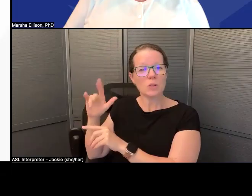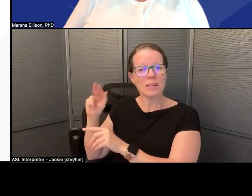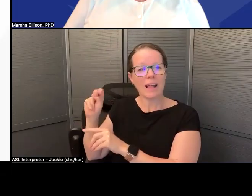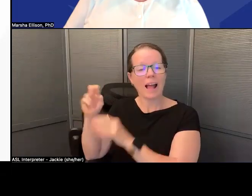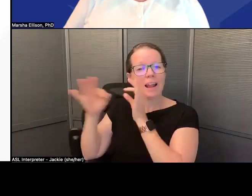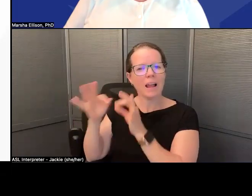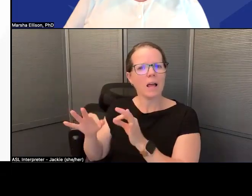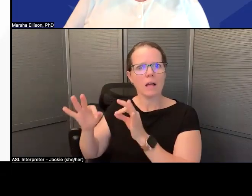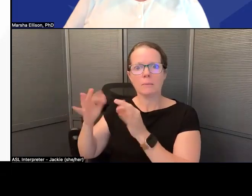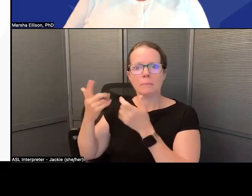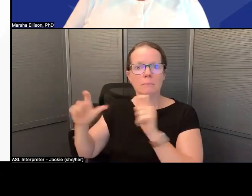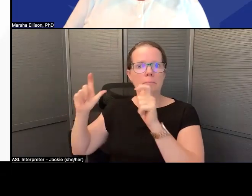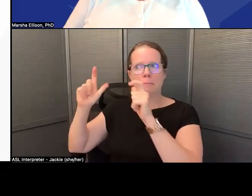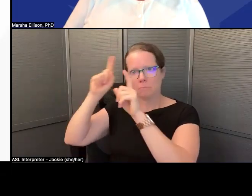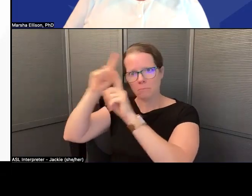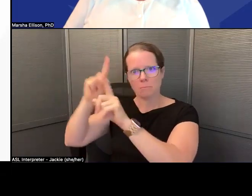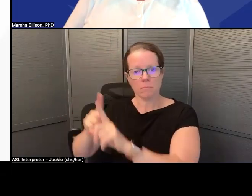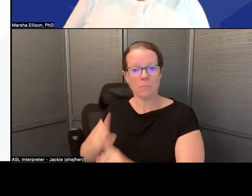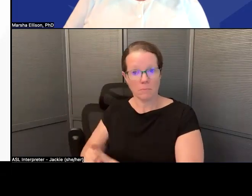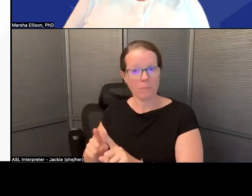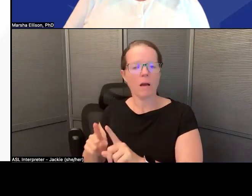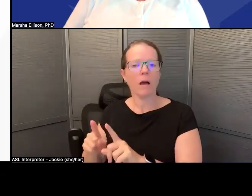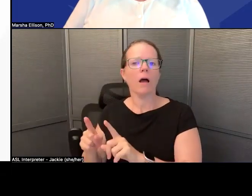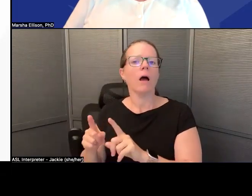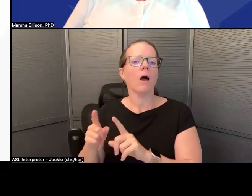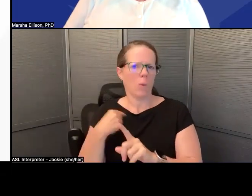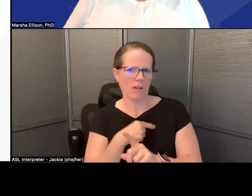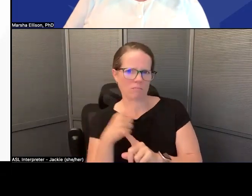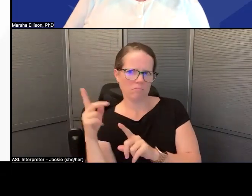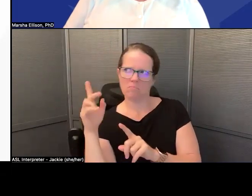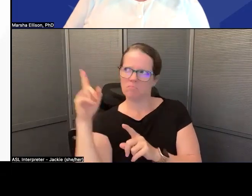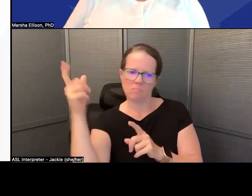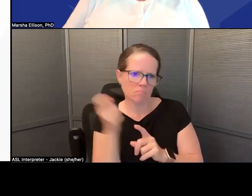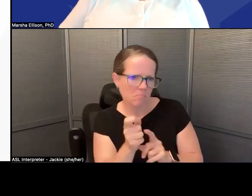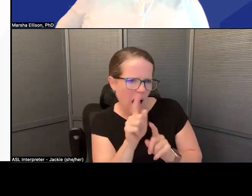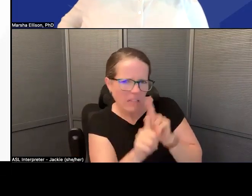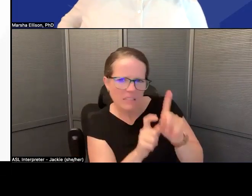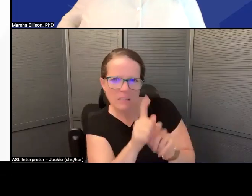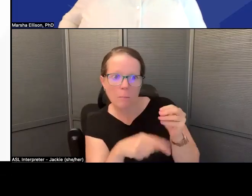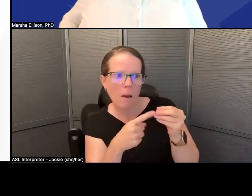overall experience. Next slide.